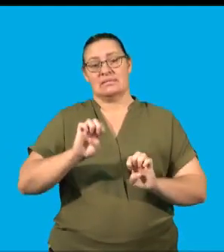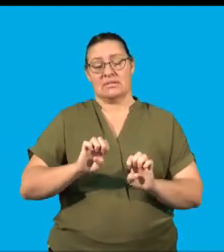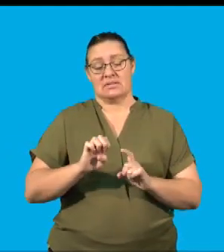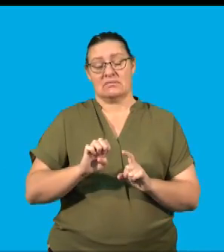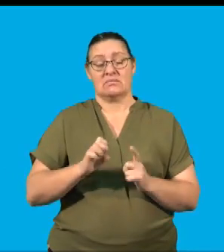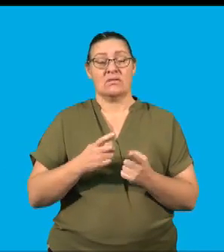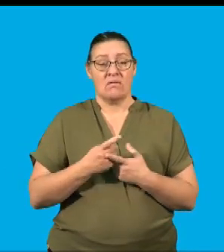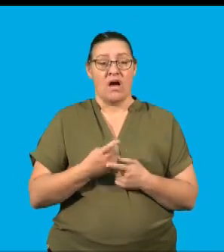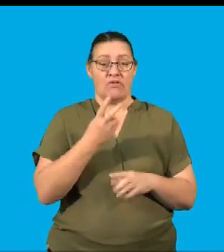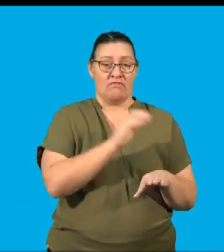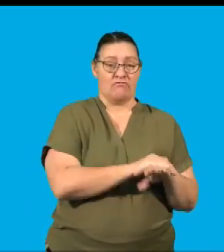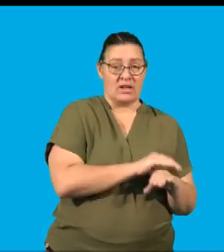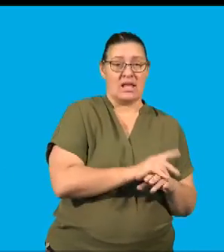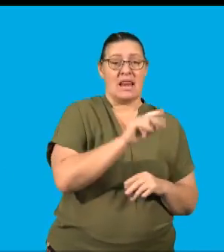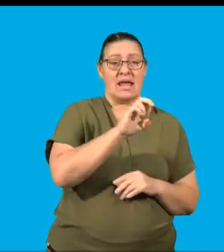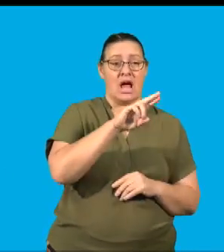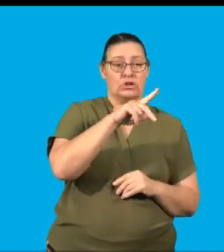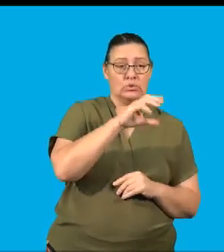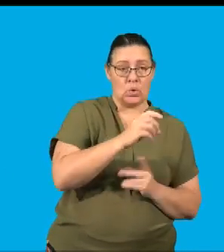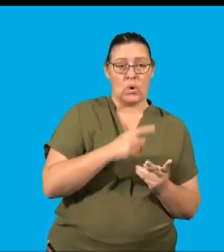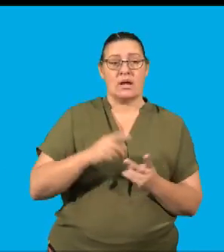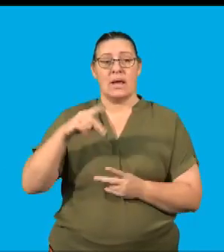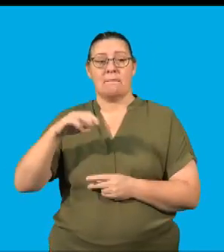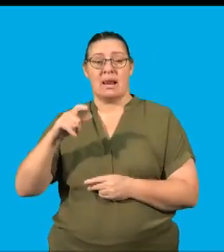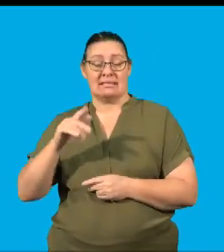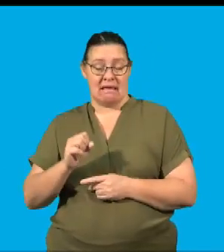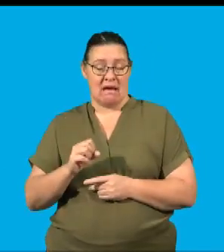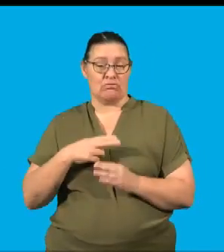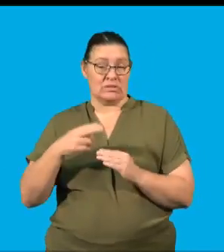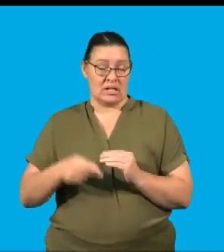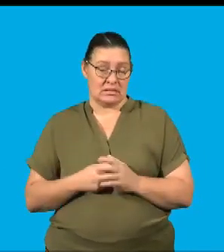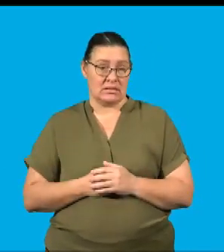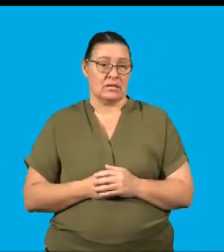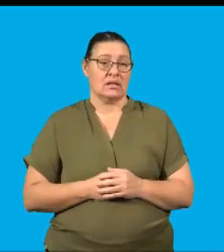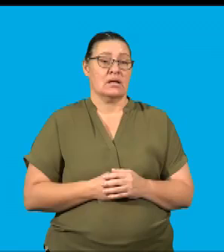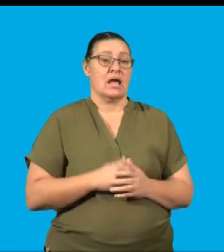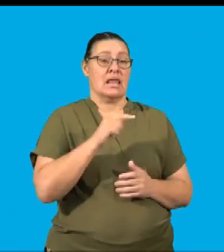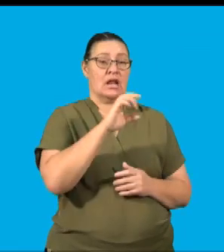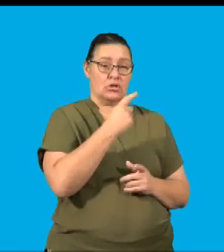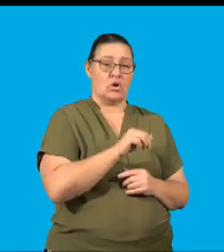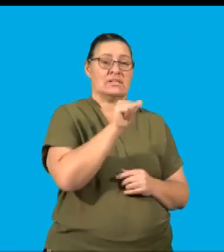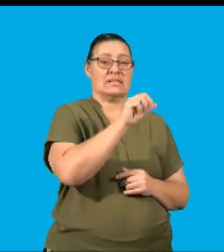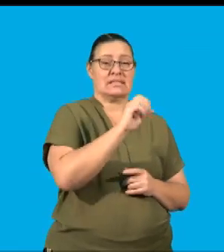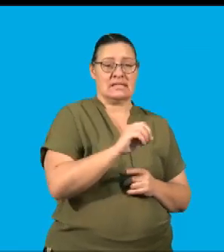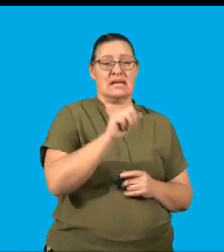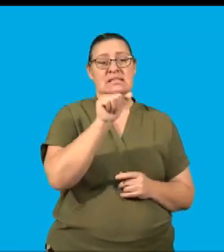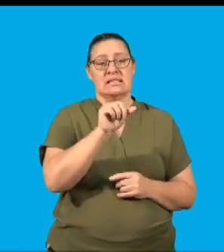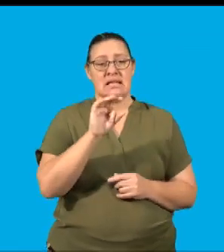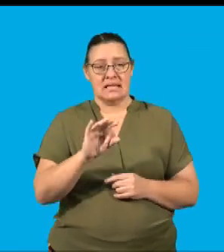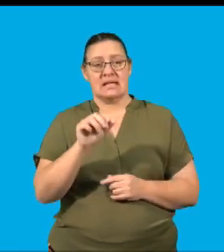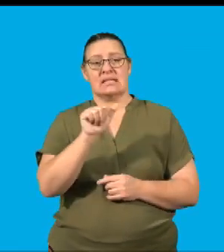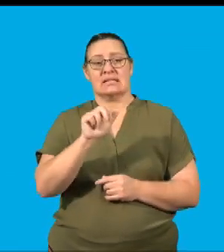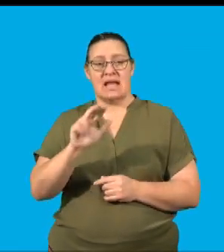results of the two friends, Lerato and Palesa. So Lerato's results are 60%,